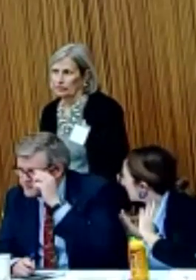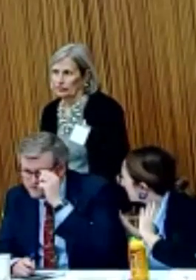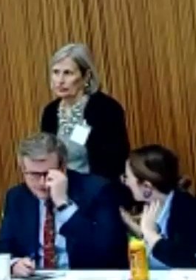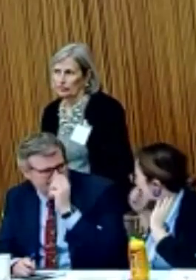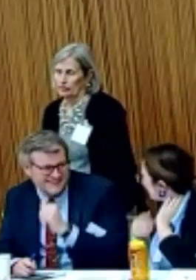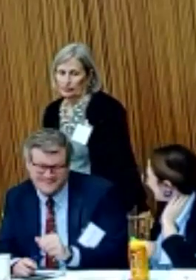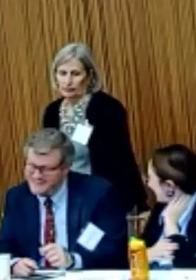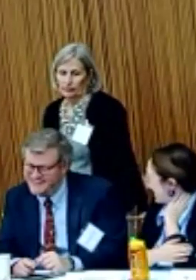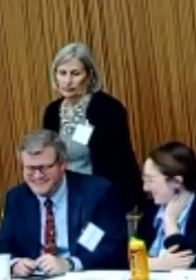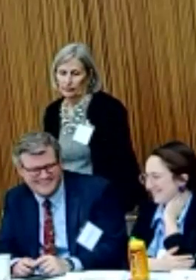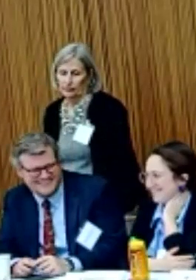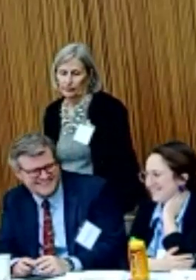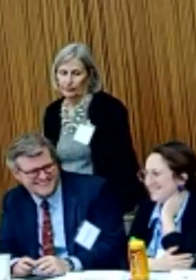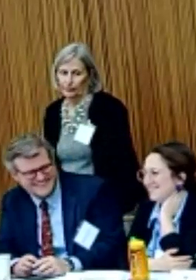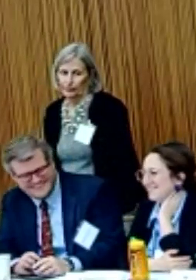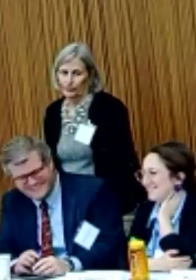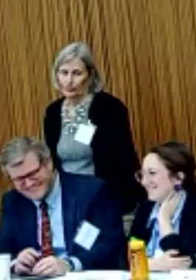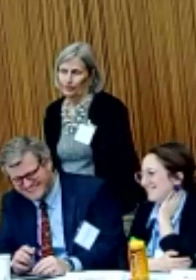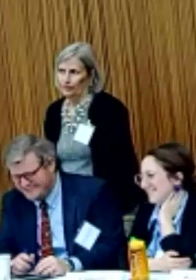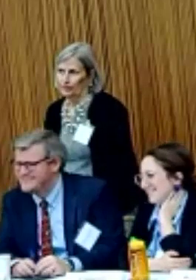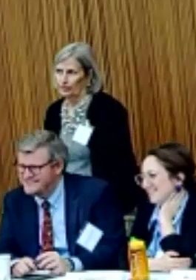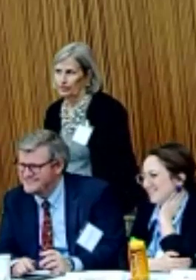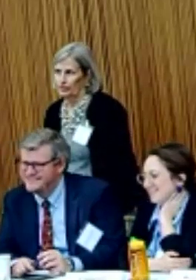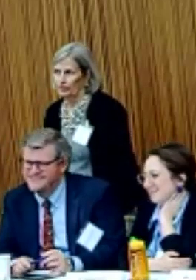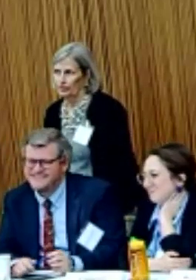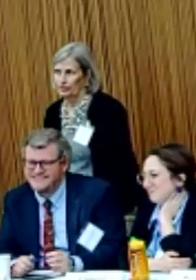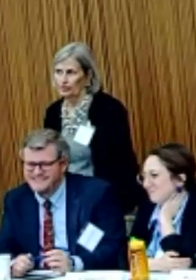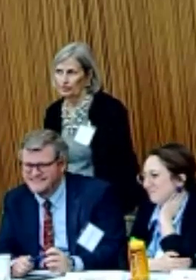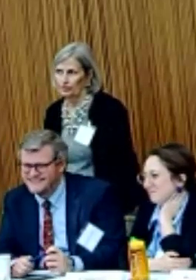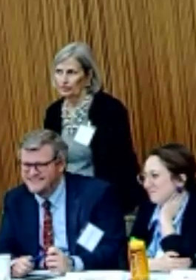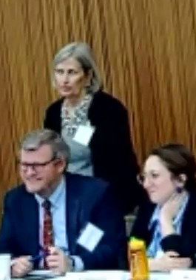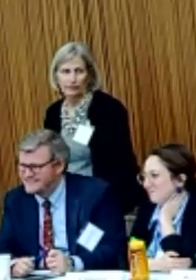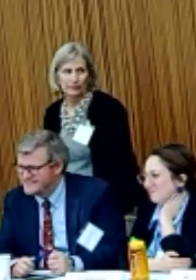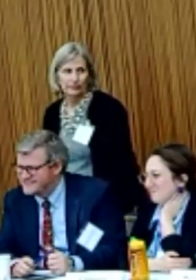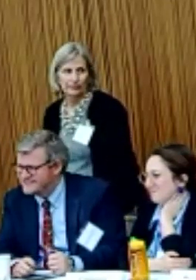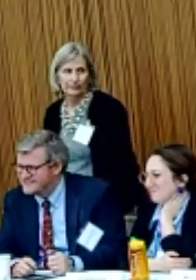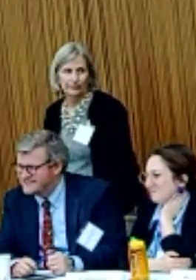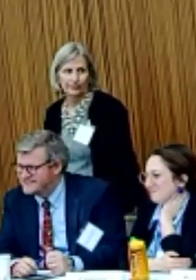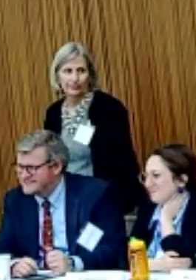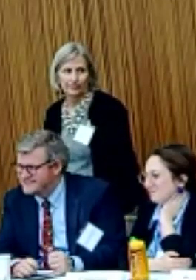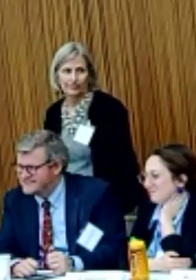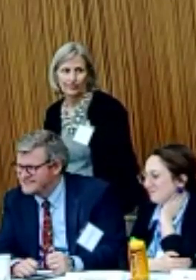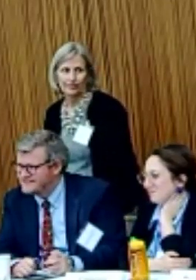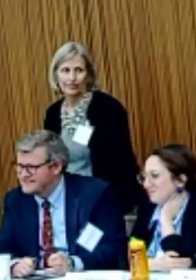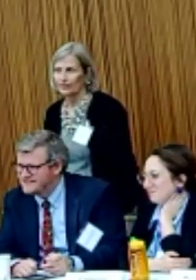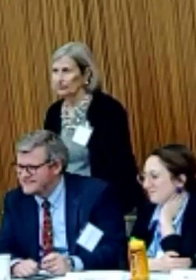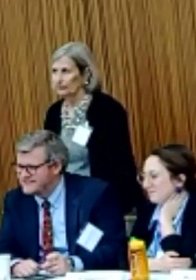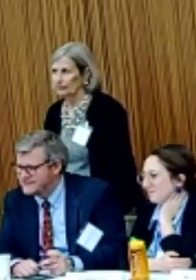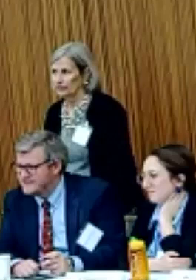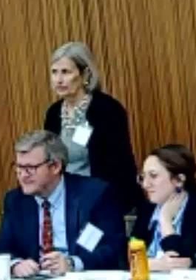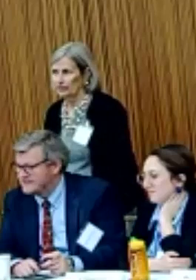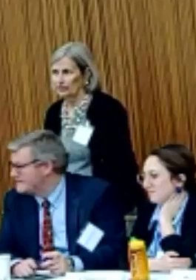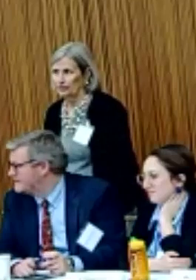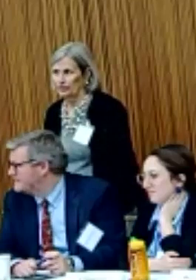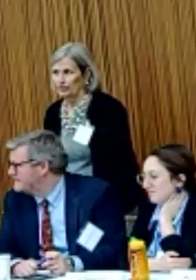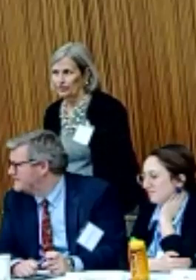headache not only I think Laura was saying something very correct that there is H systemic changes that